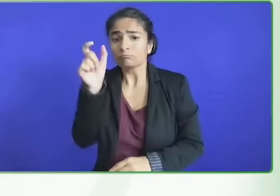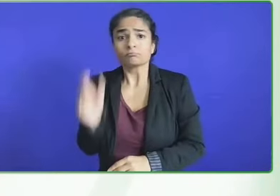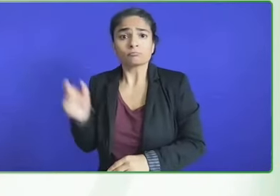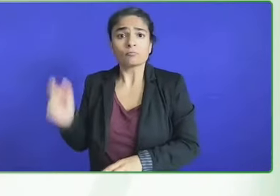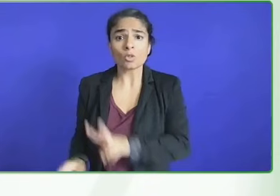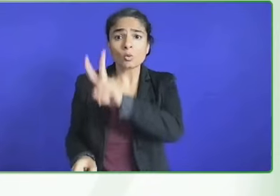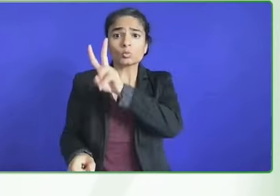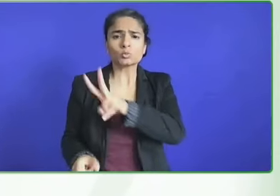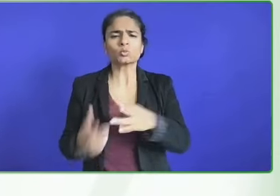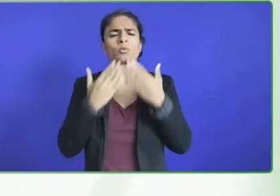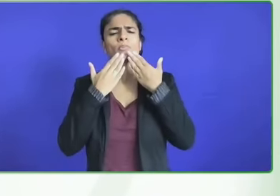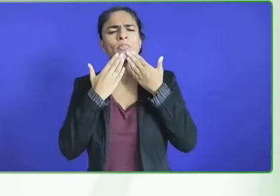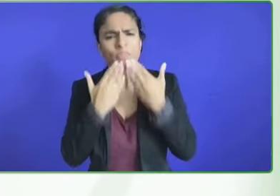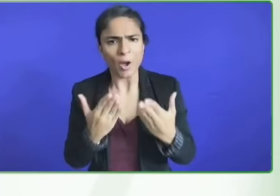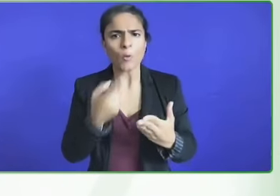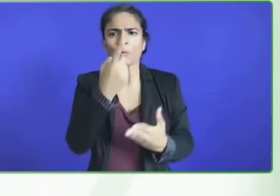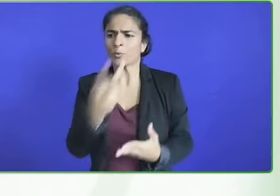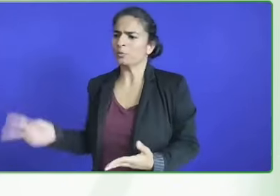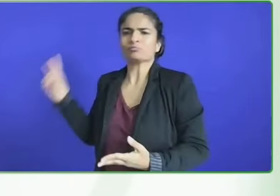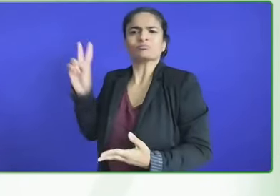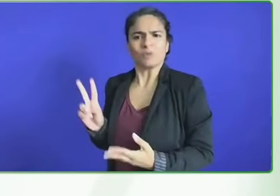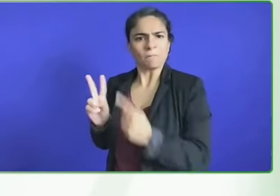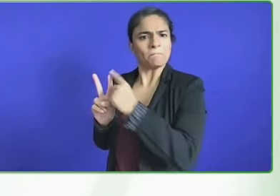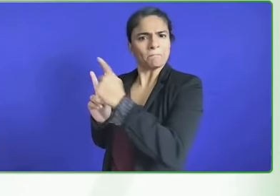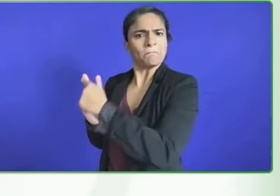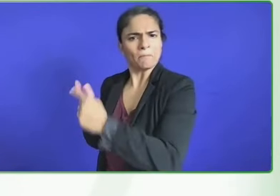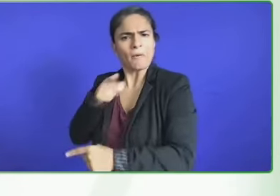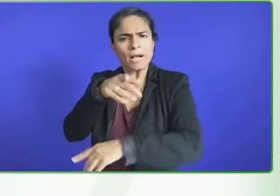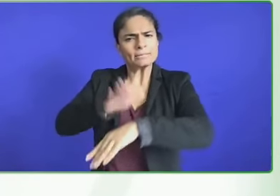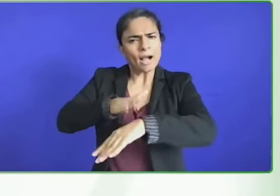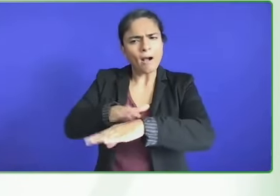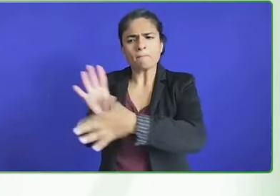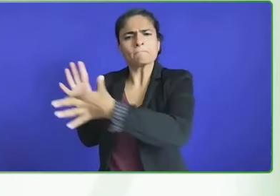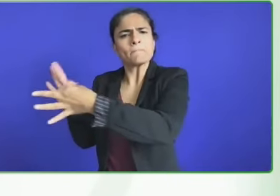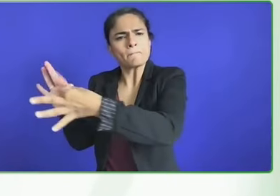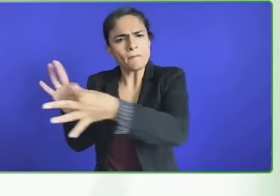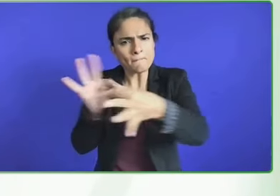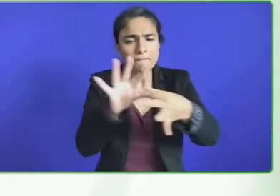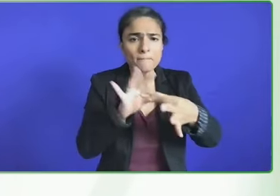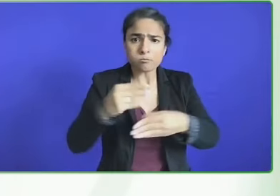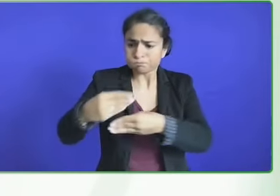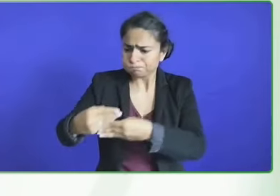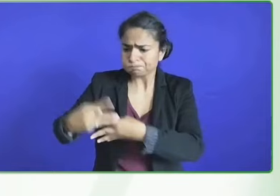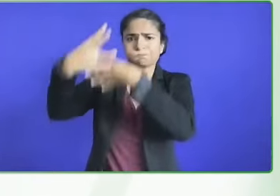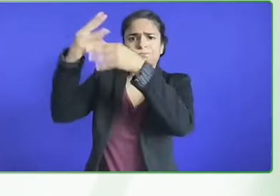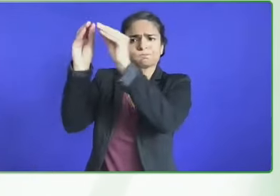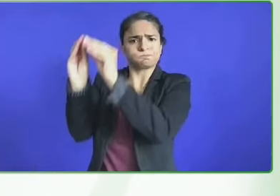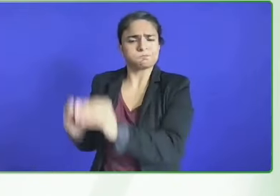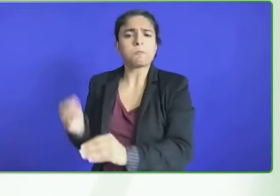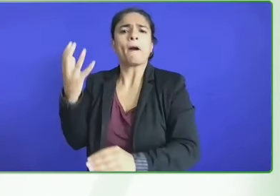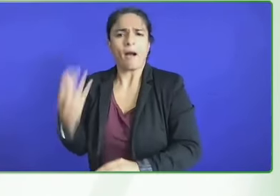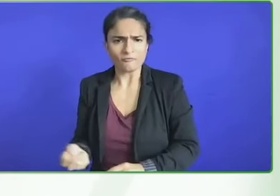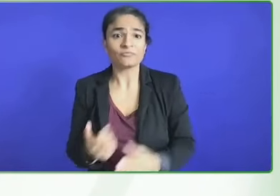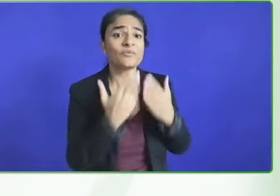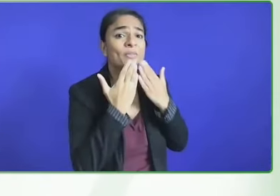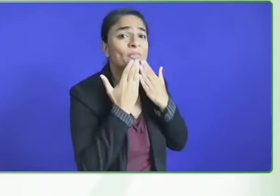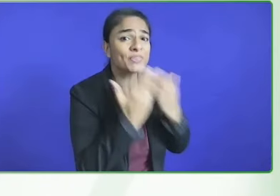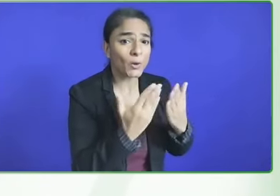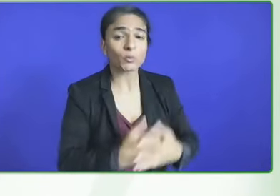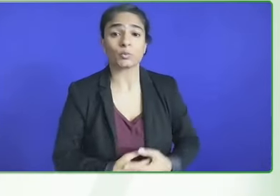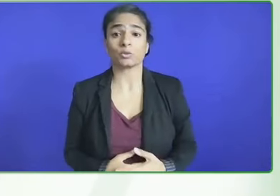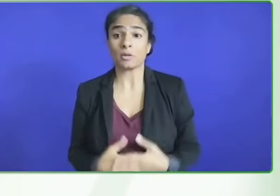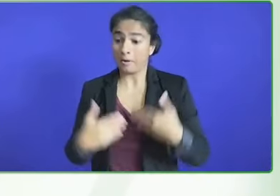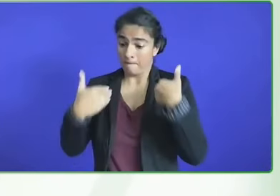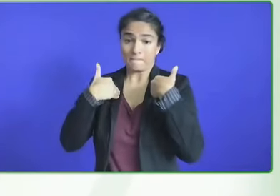This was much more than some simple presentation. Thank you for all the presenters to work with us. It was a good work together. But it doesn't